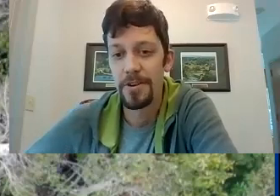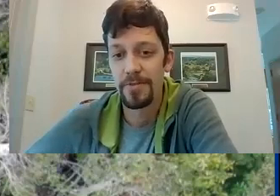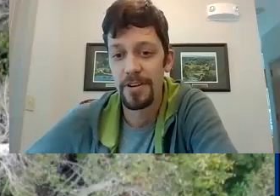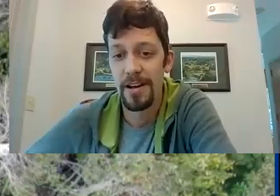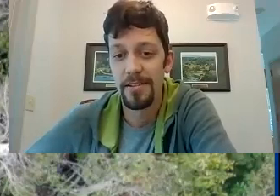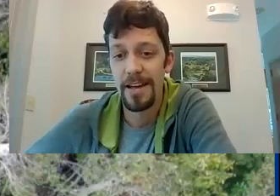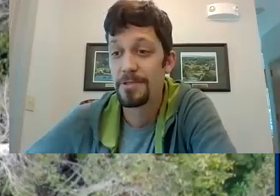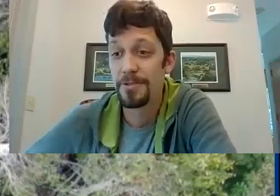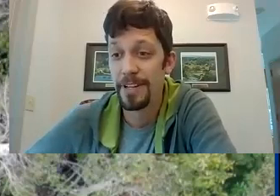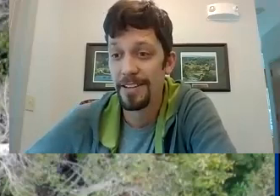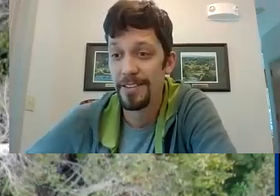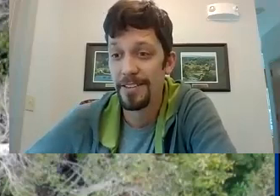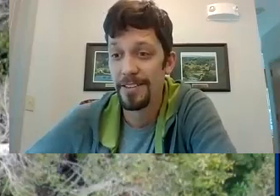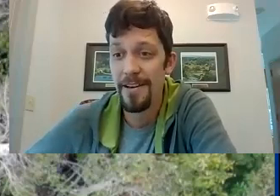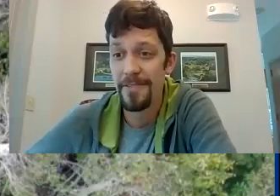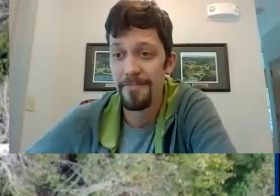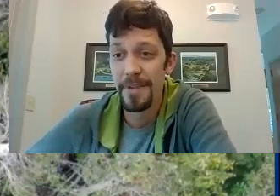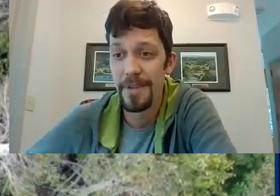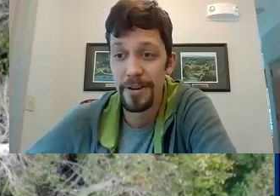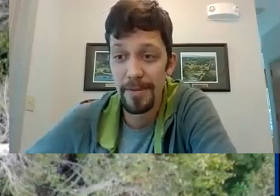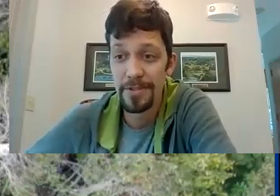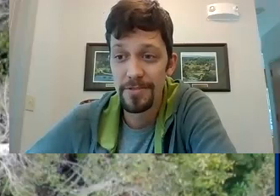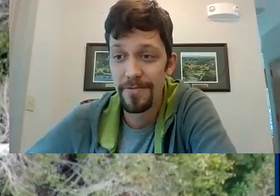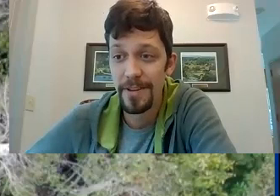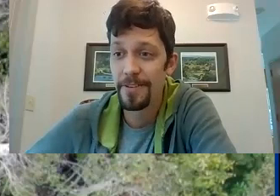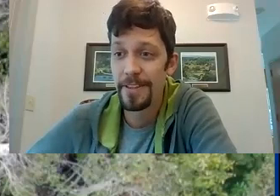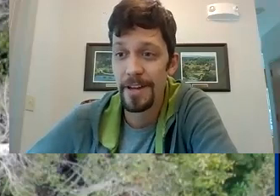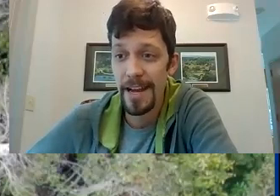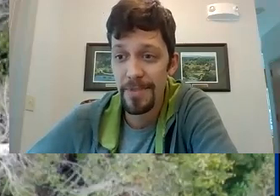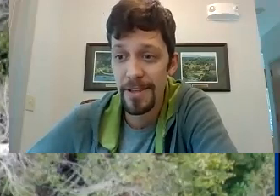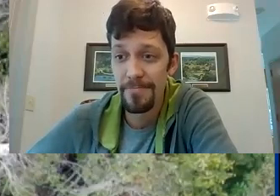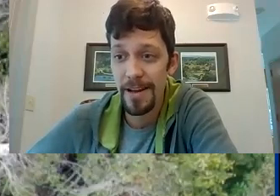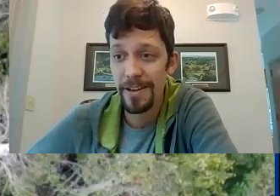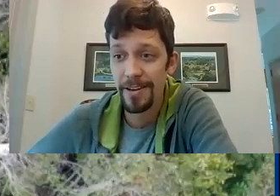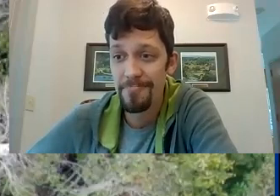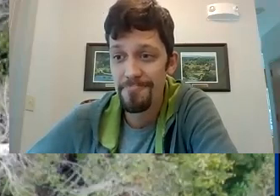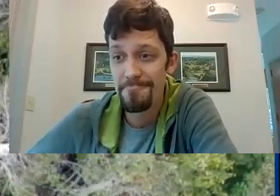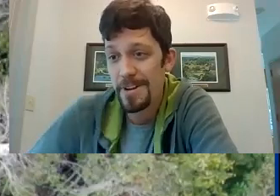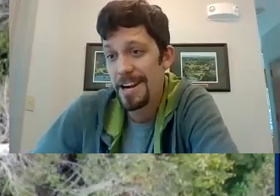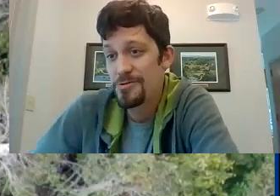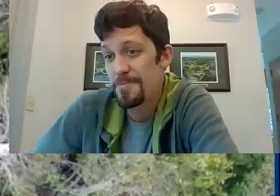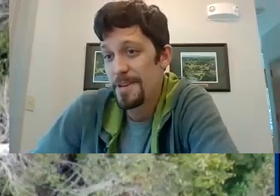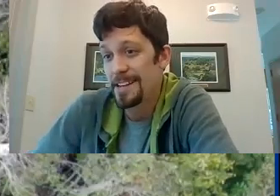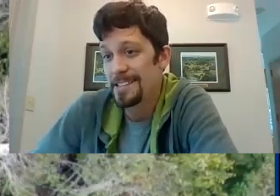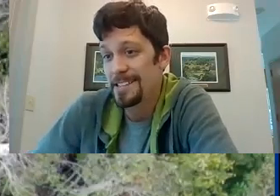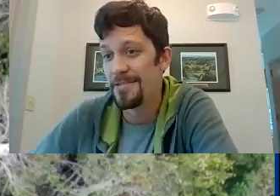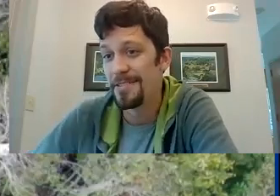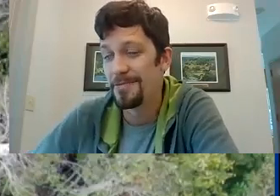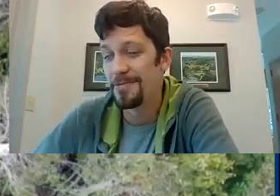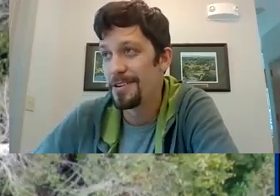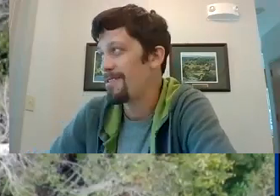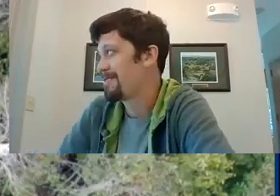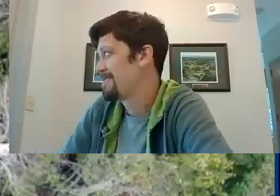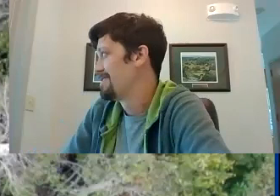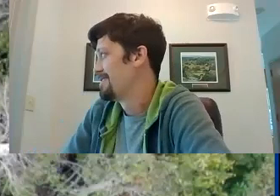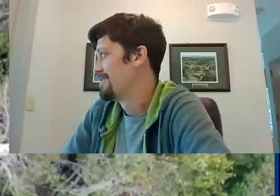one, absolutely. We have bear neighbors. We've done everything but named them. We kind of treat them as pets, when you ride